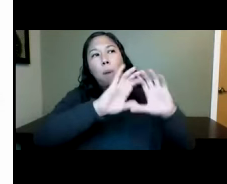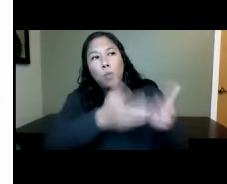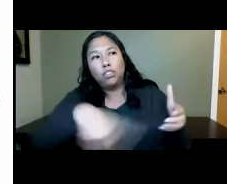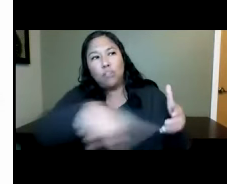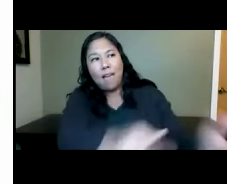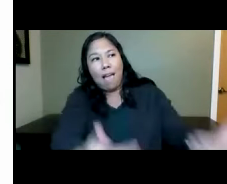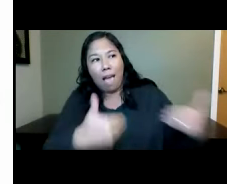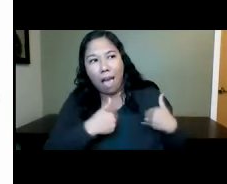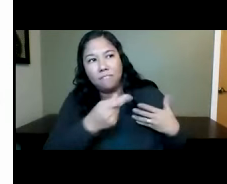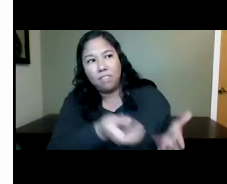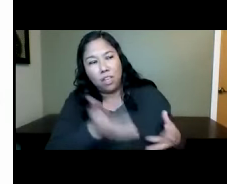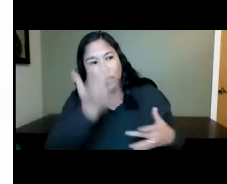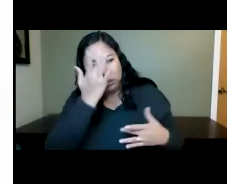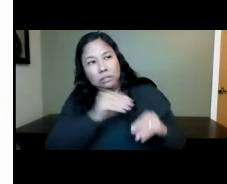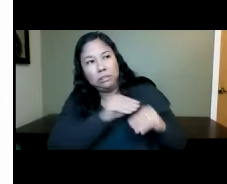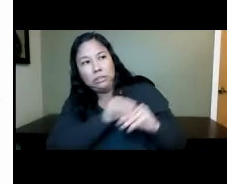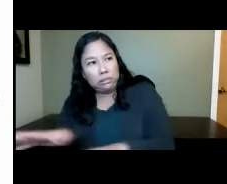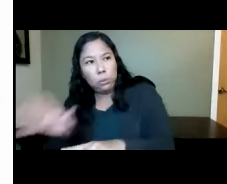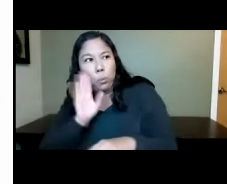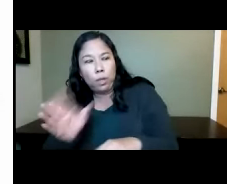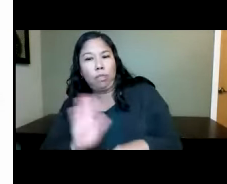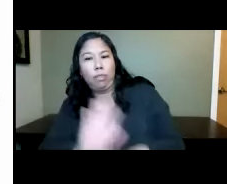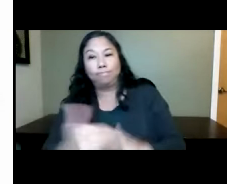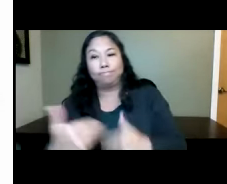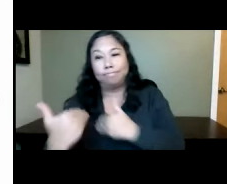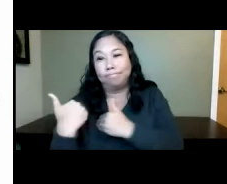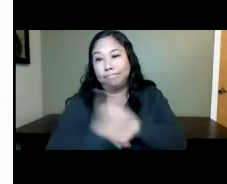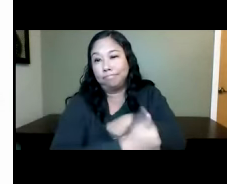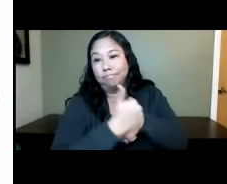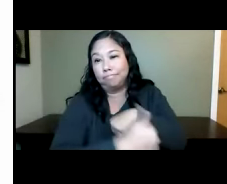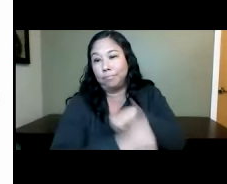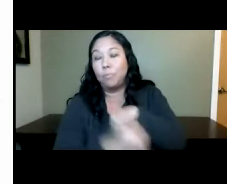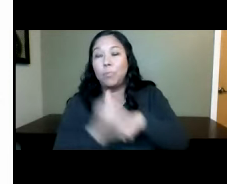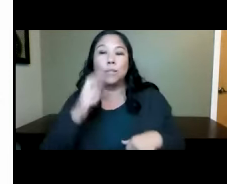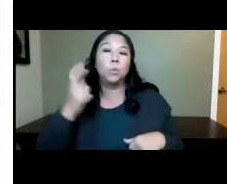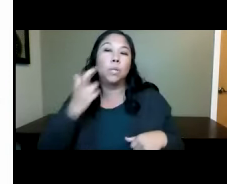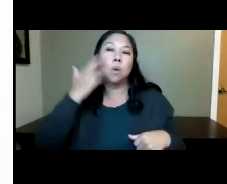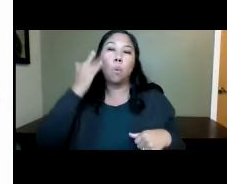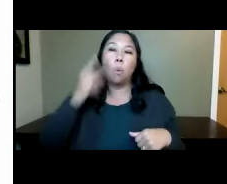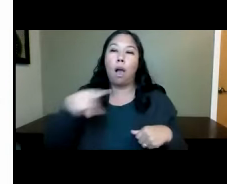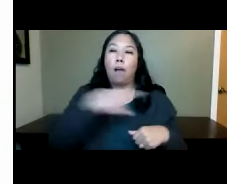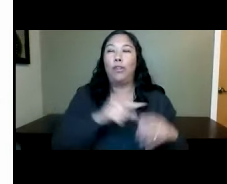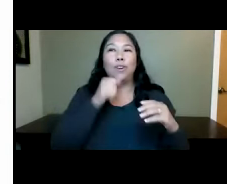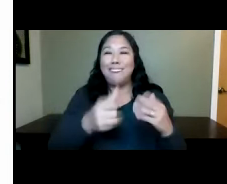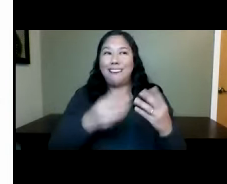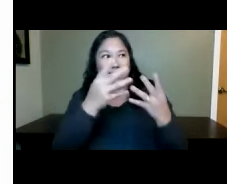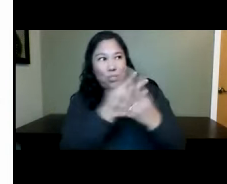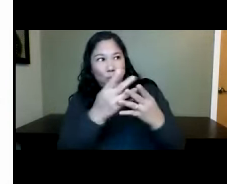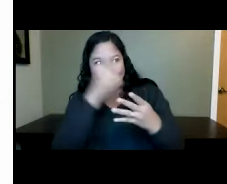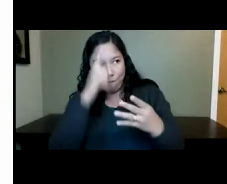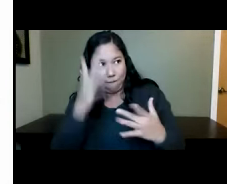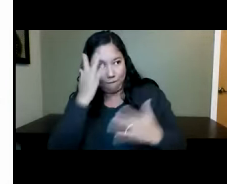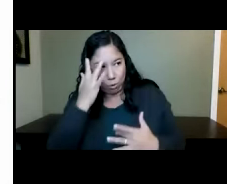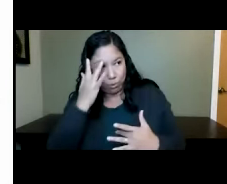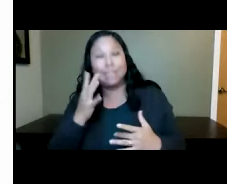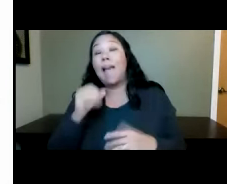unfortunately, this may be the reason why Asians are being underscreened for the virus and possibly being undertreated once they're